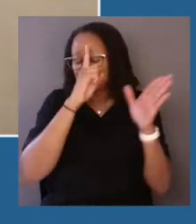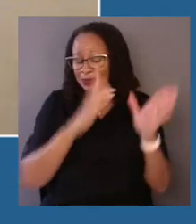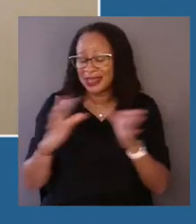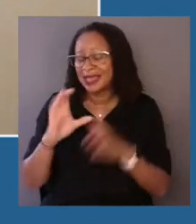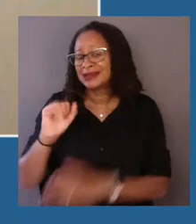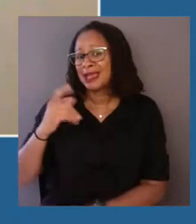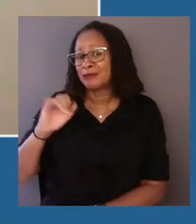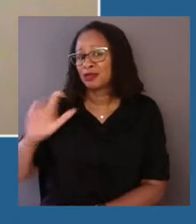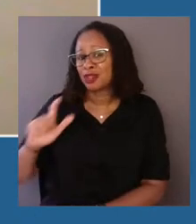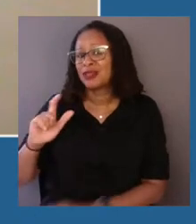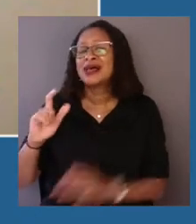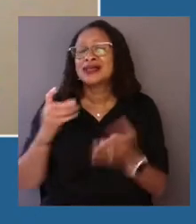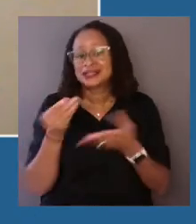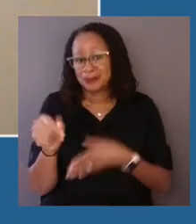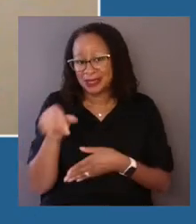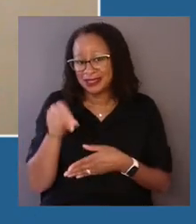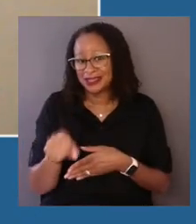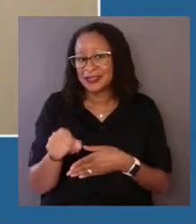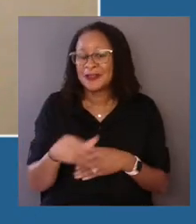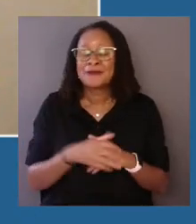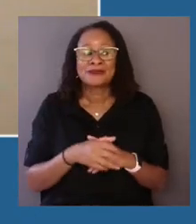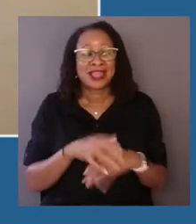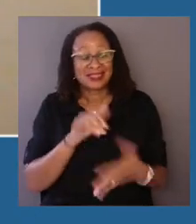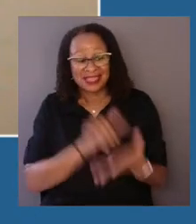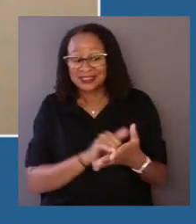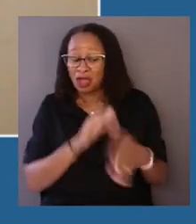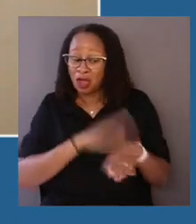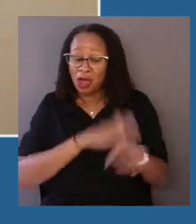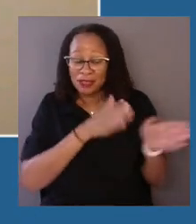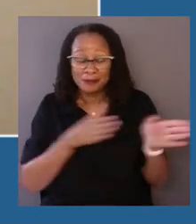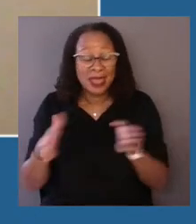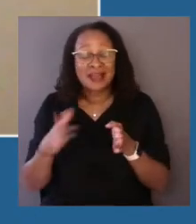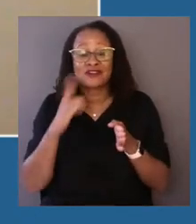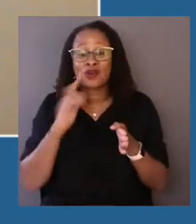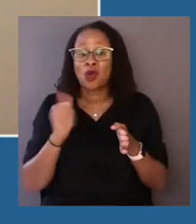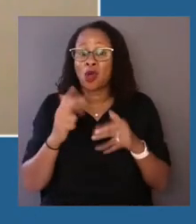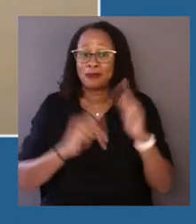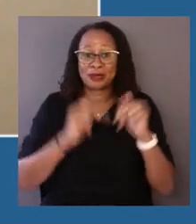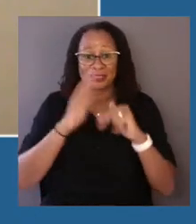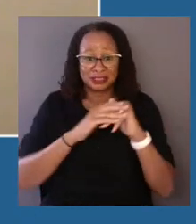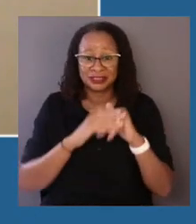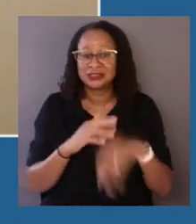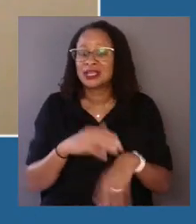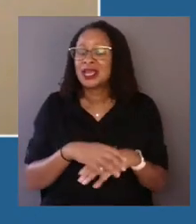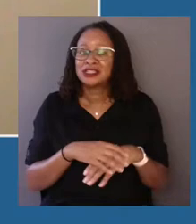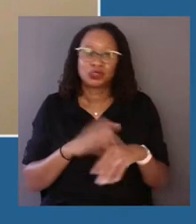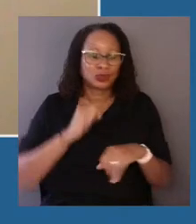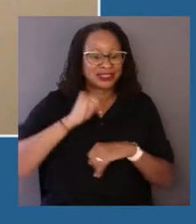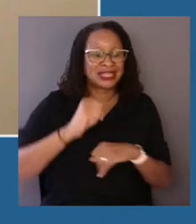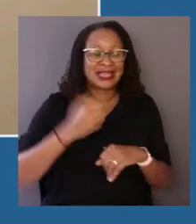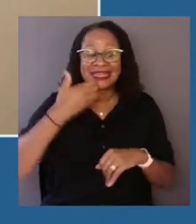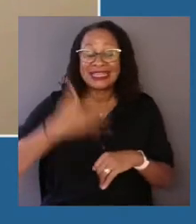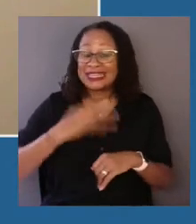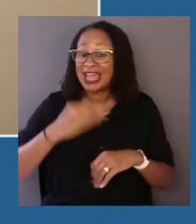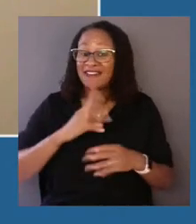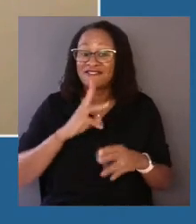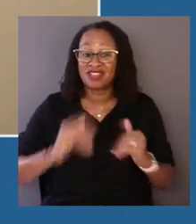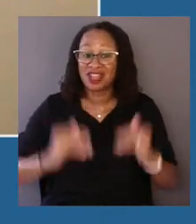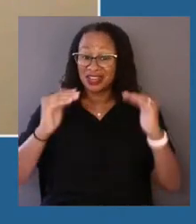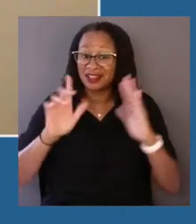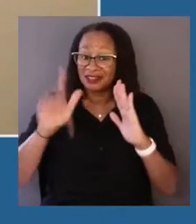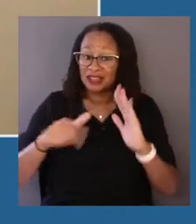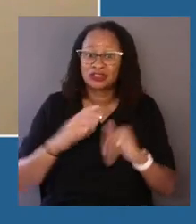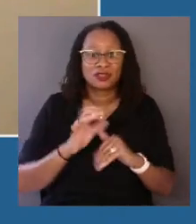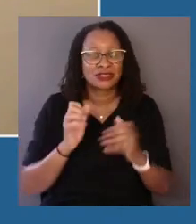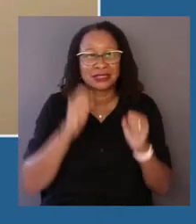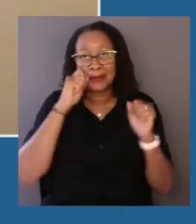the path for all city buildings and infrastructure to be built to withstand future flooding and heat. So this is a massive step, right?